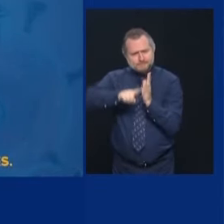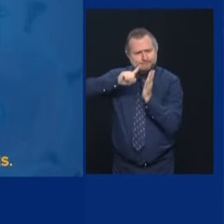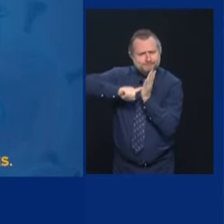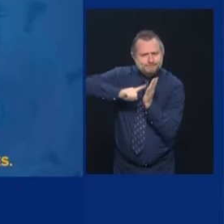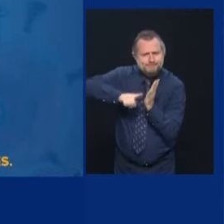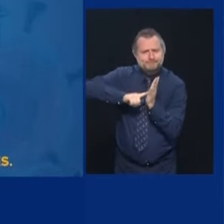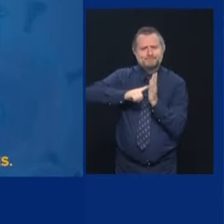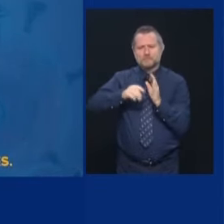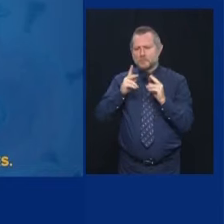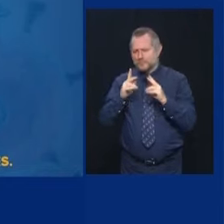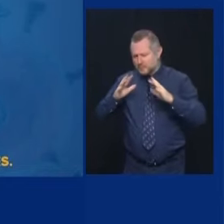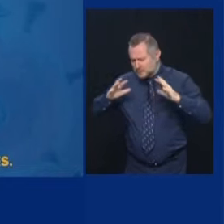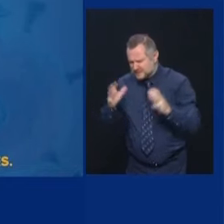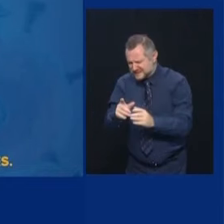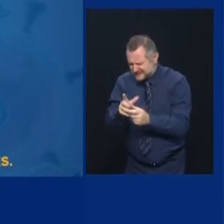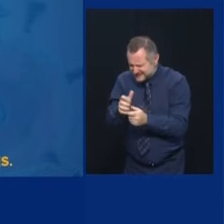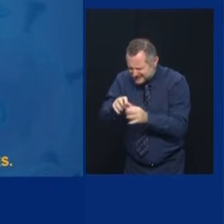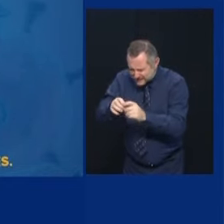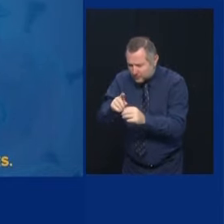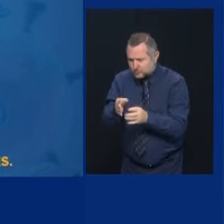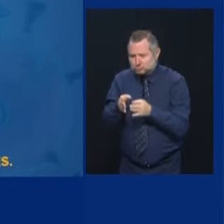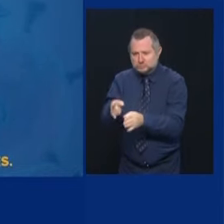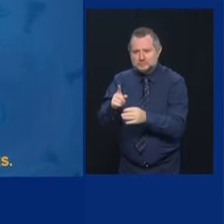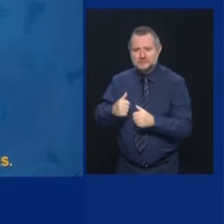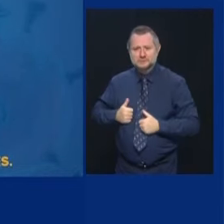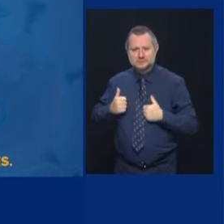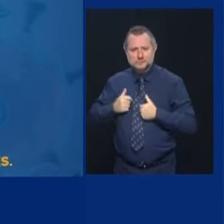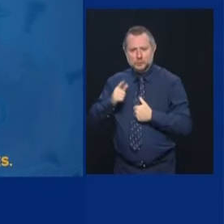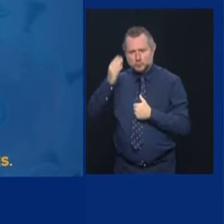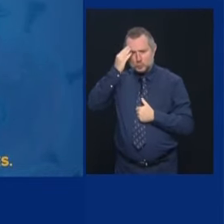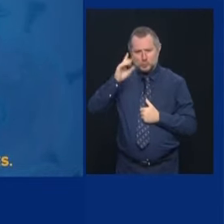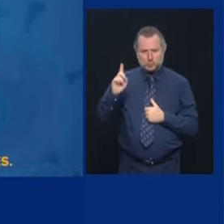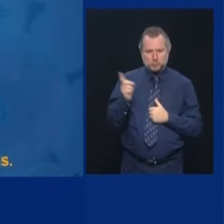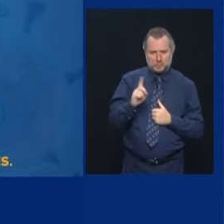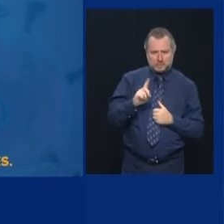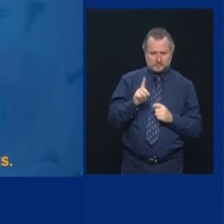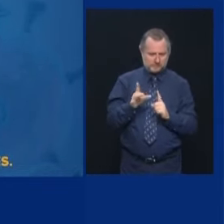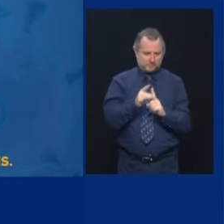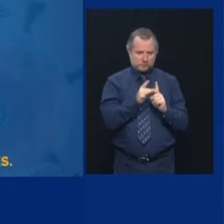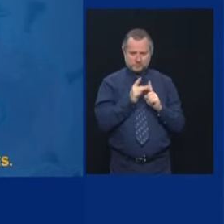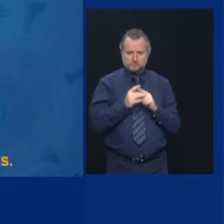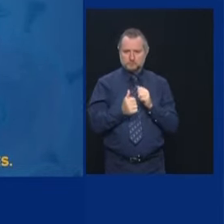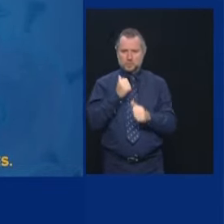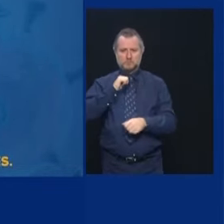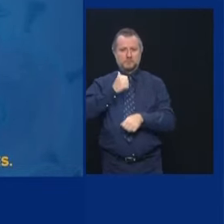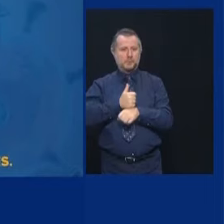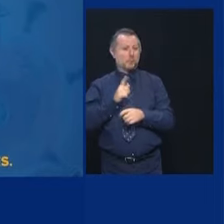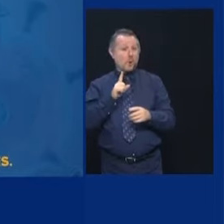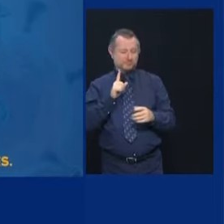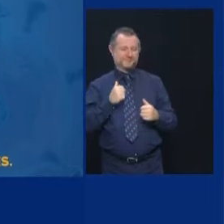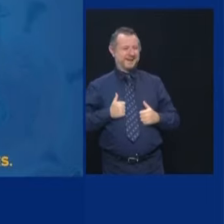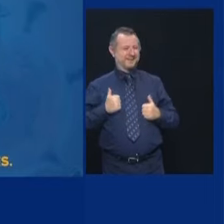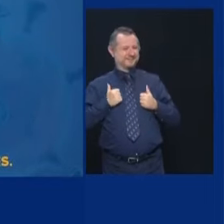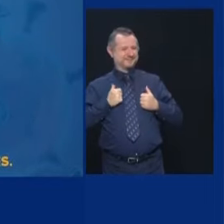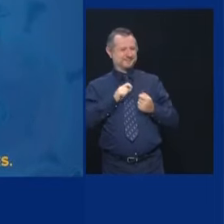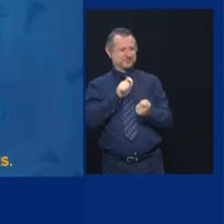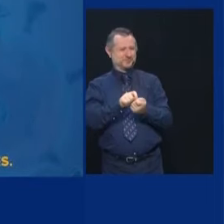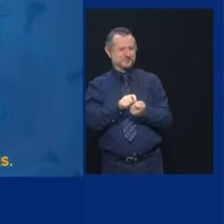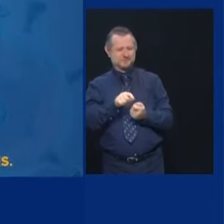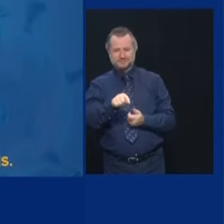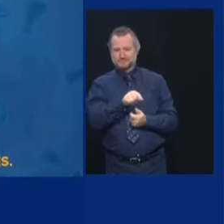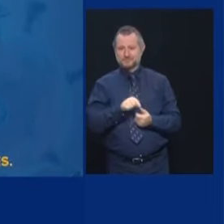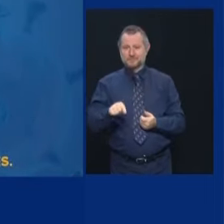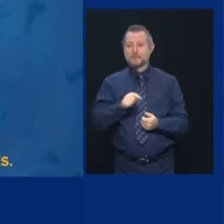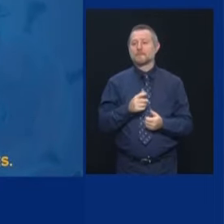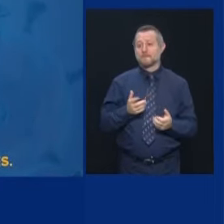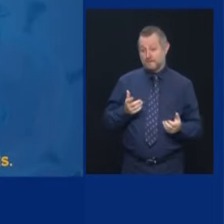epidemiologists and demographics people actually look at the maps and where the infection rate is and make